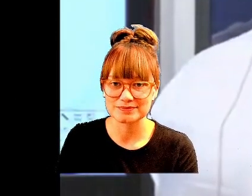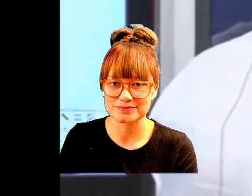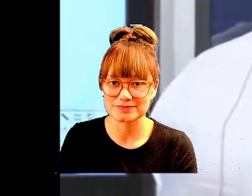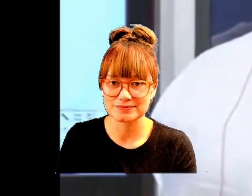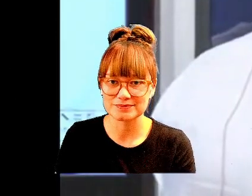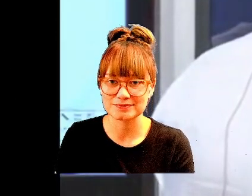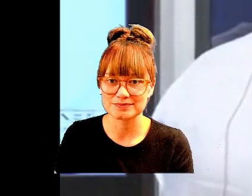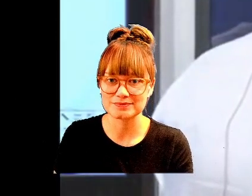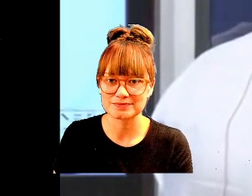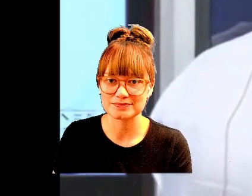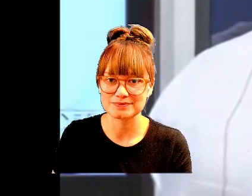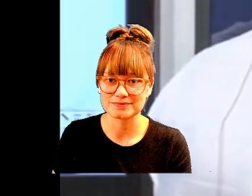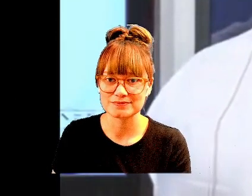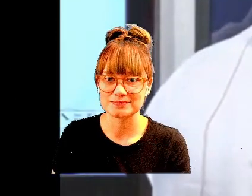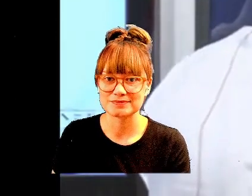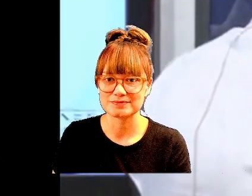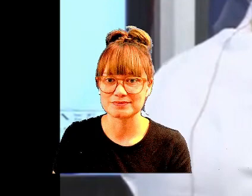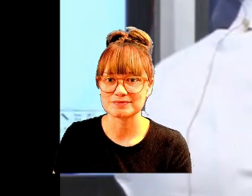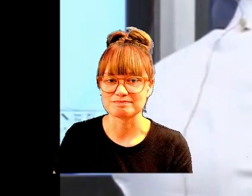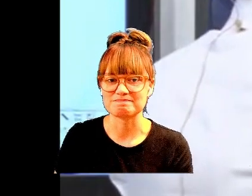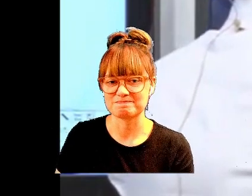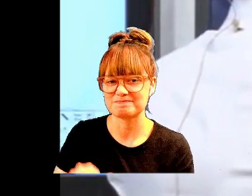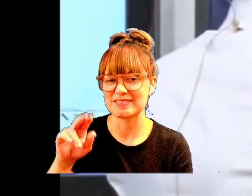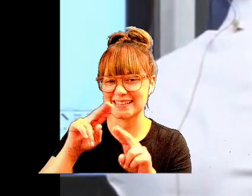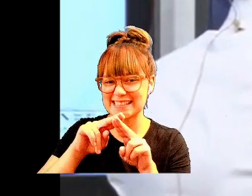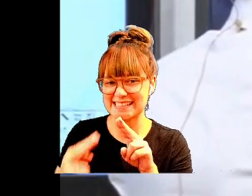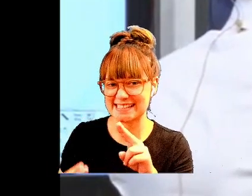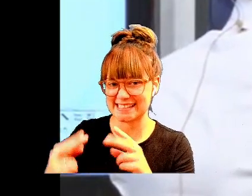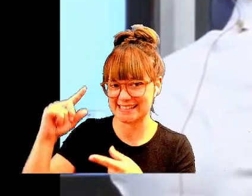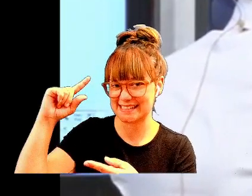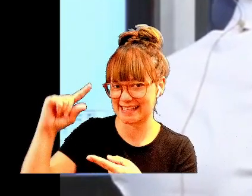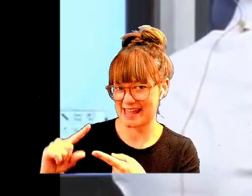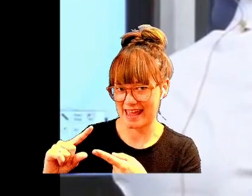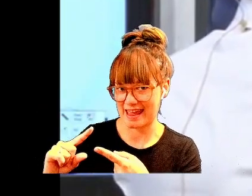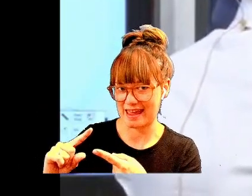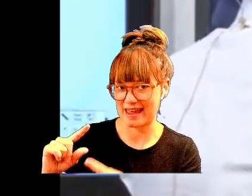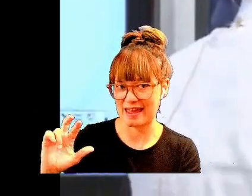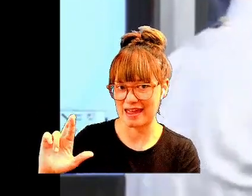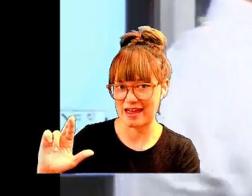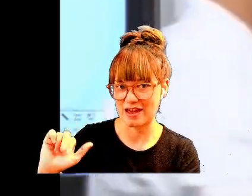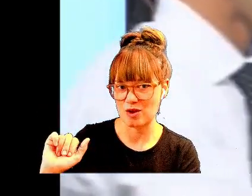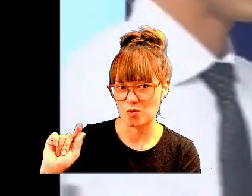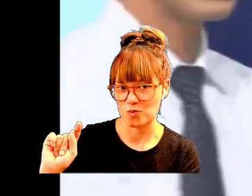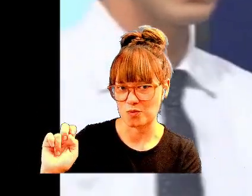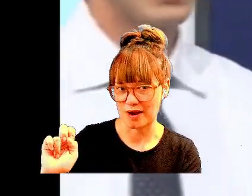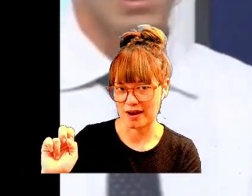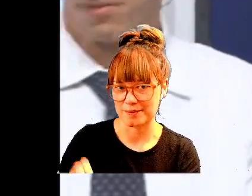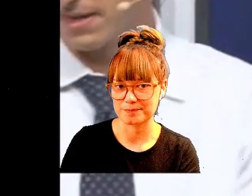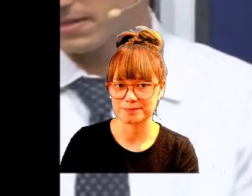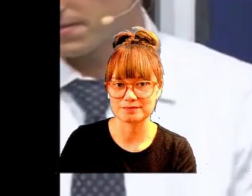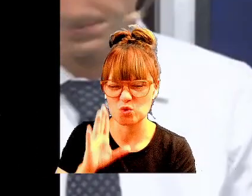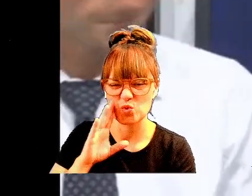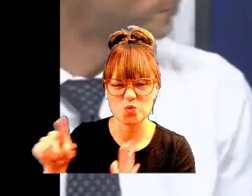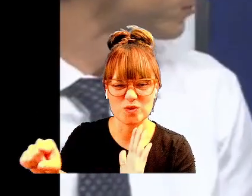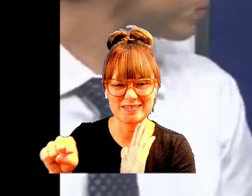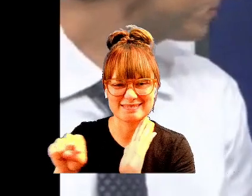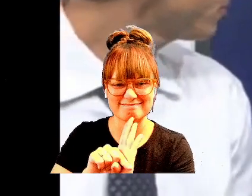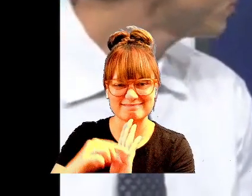A decay rate. Like I said, we're going to subtract that rate.